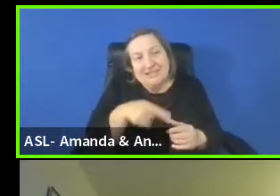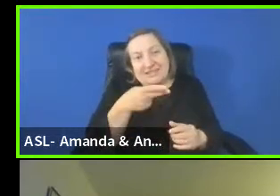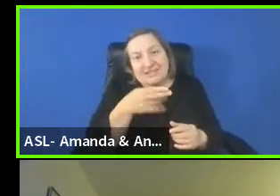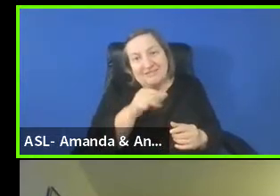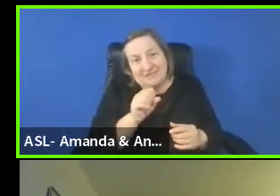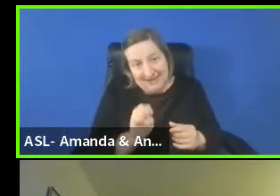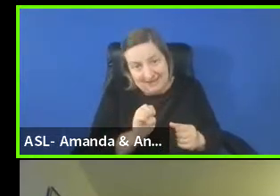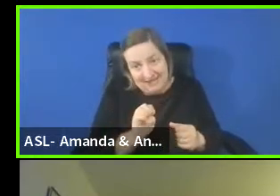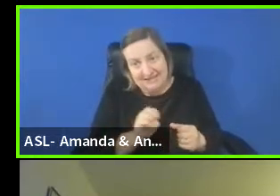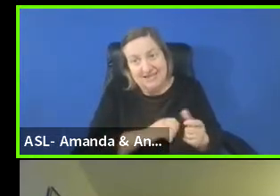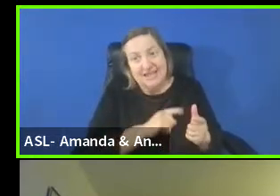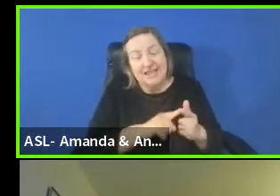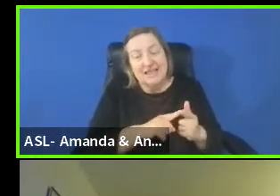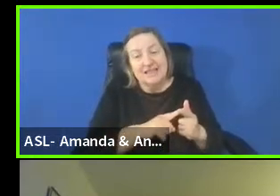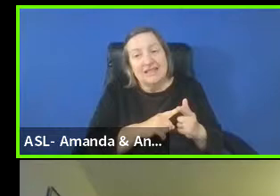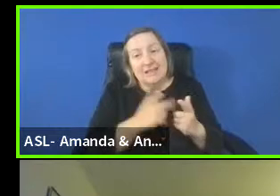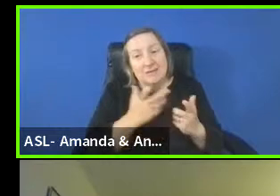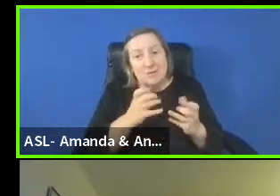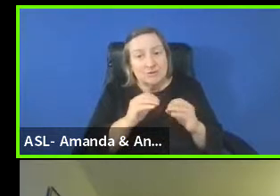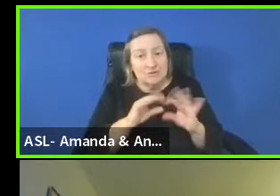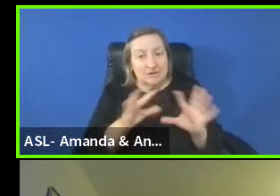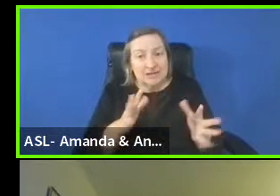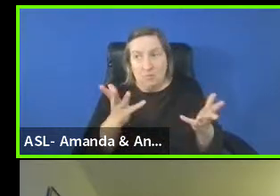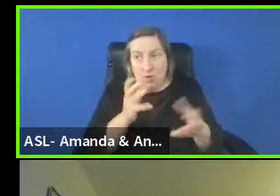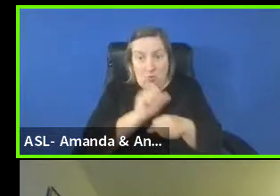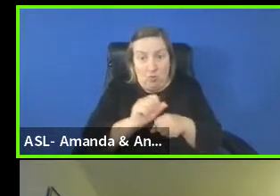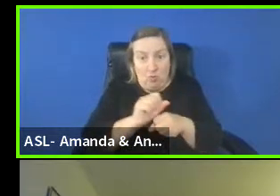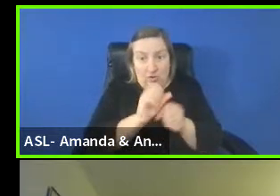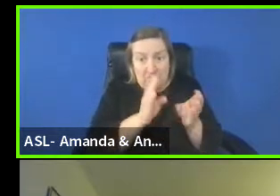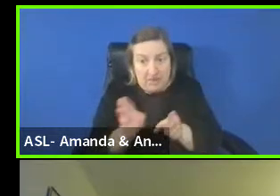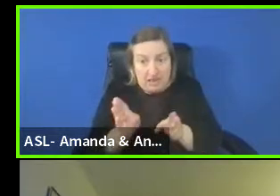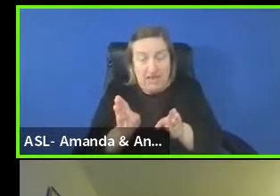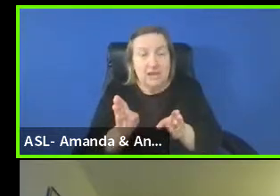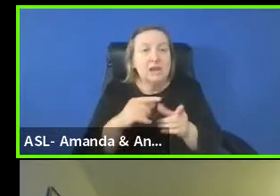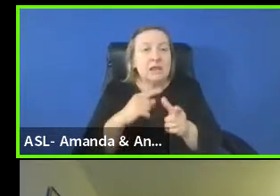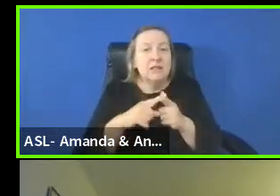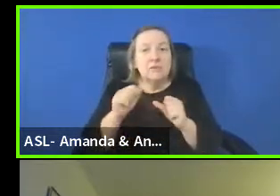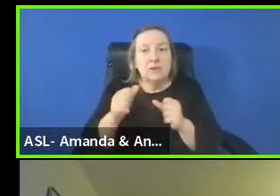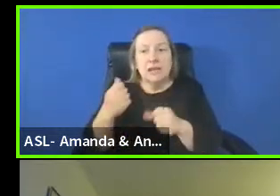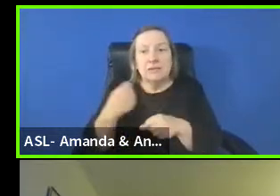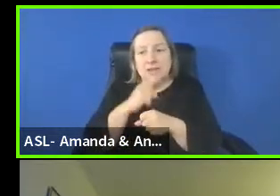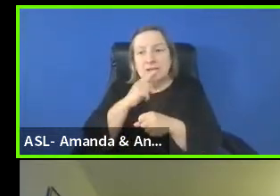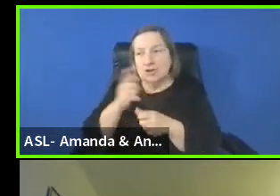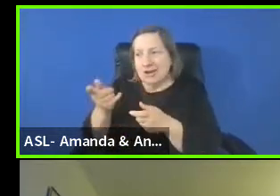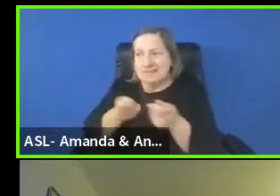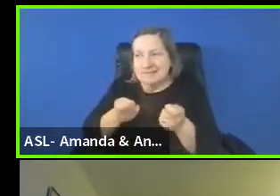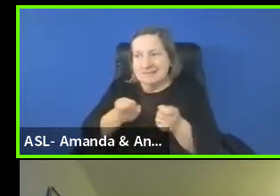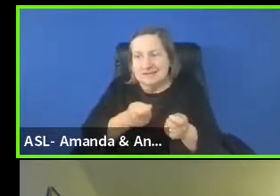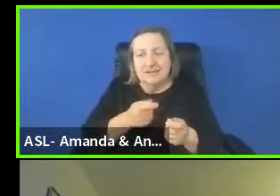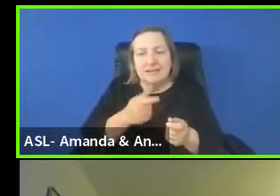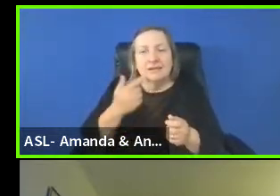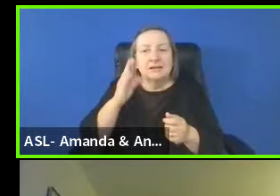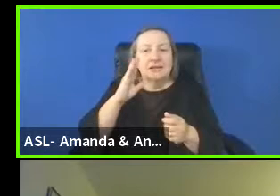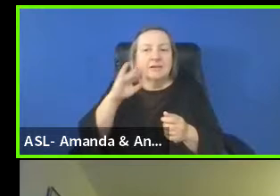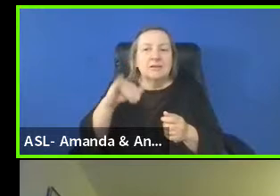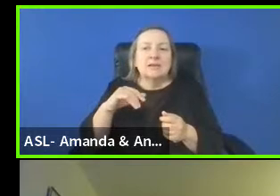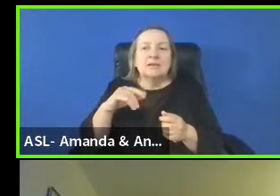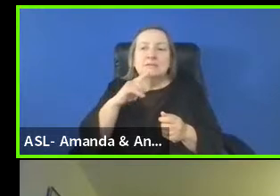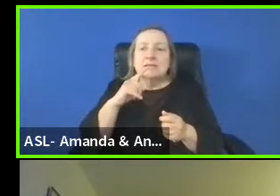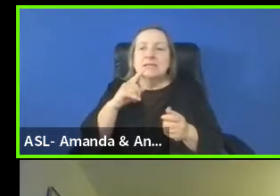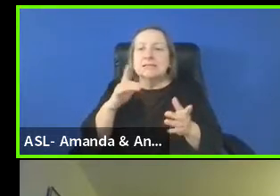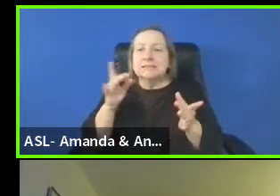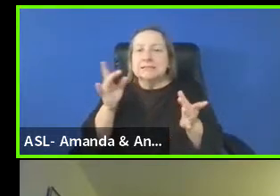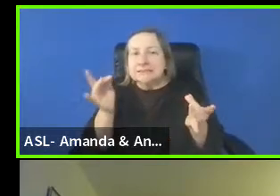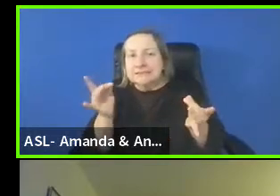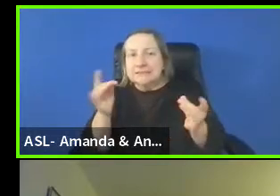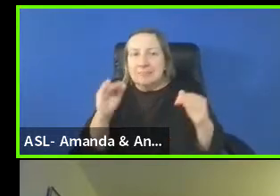and then wanting to get clear on our work plan in order to be able to make sure, there was a real a delicate